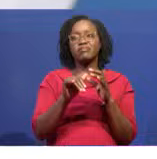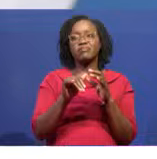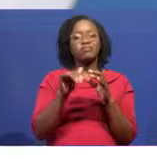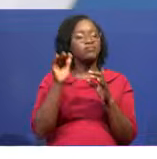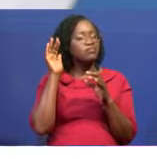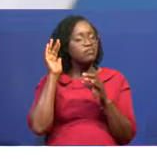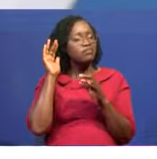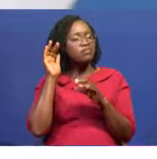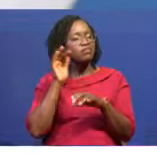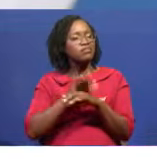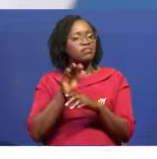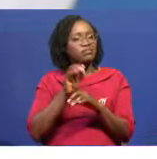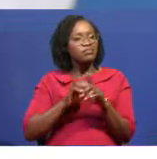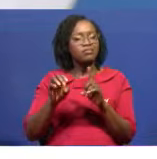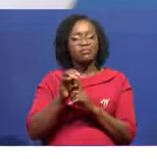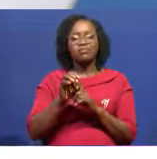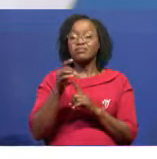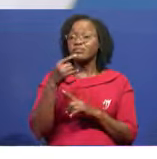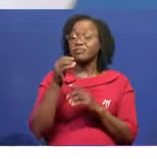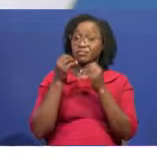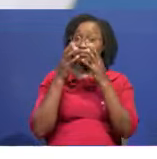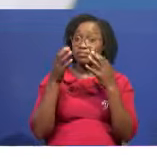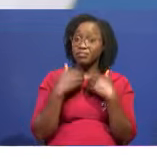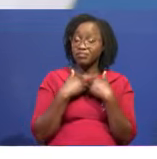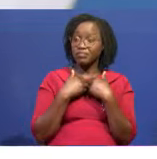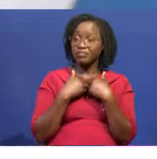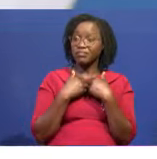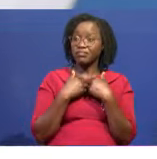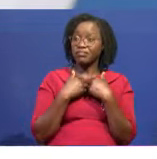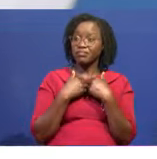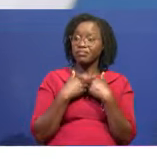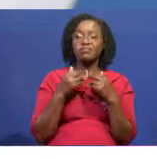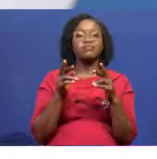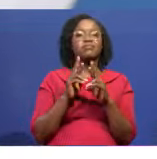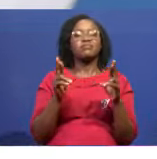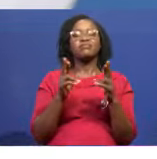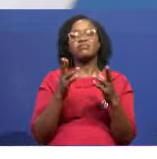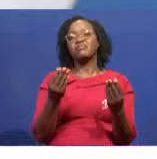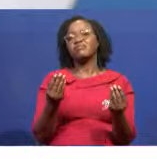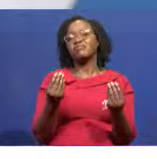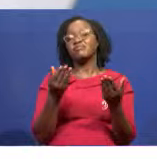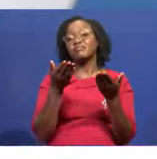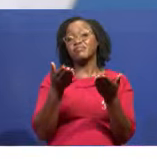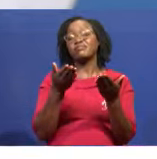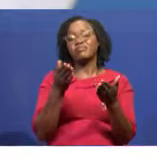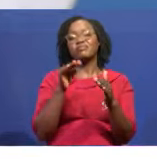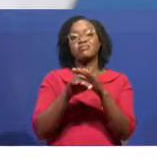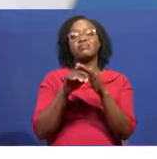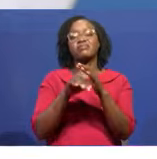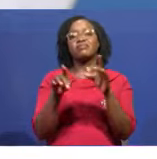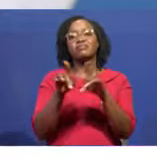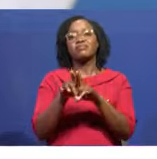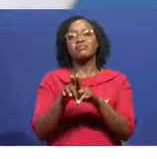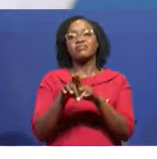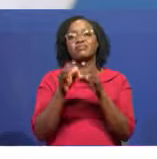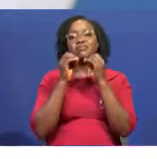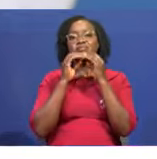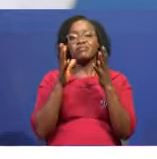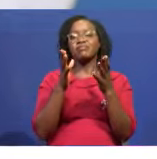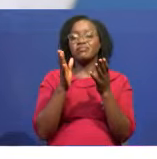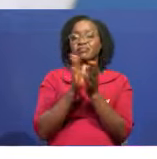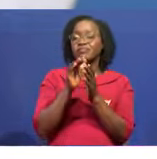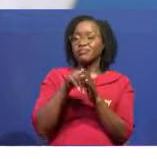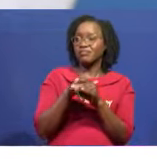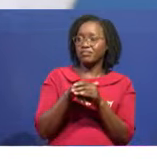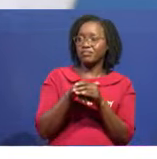good environment, because you have the correct information with you, it is readily and easily available and accessible, and it's information that is